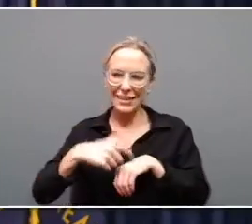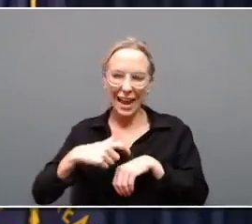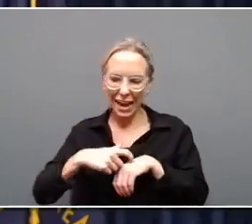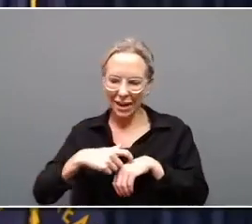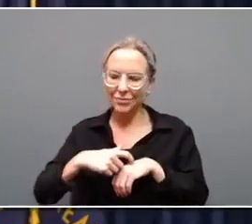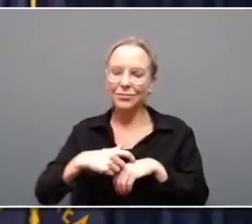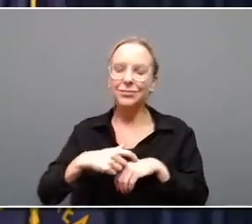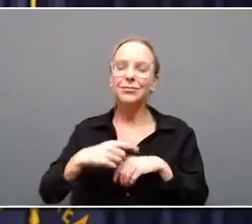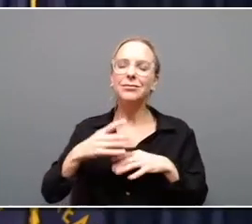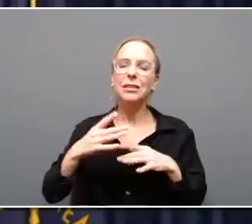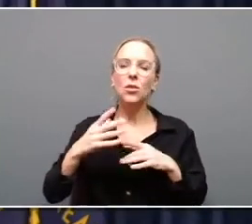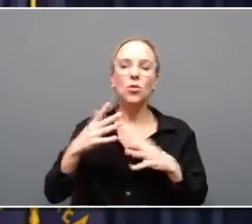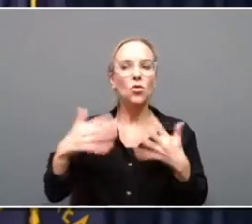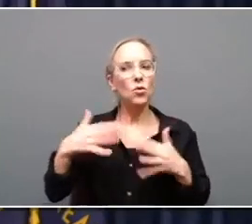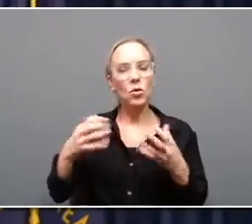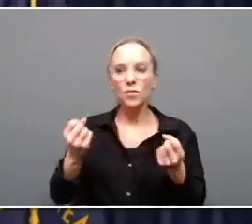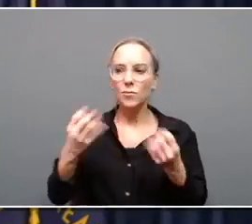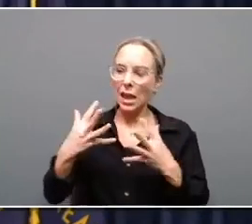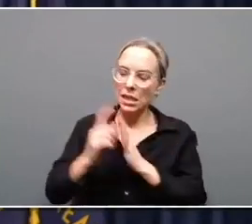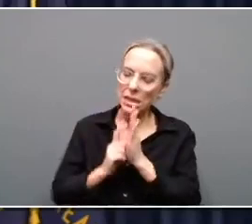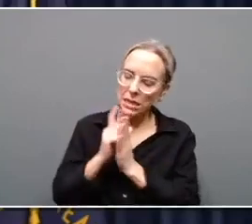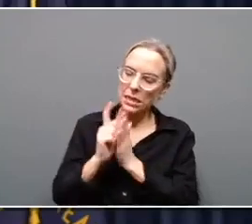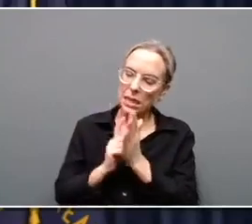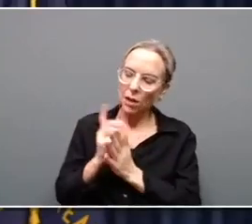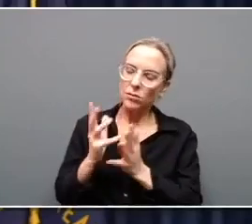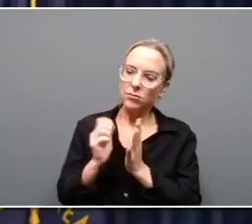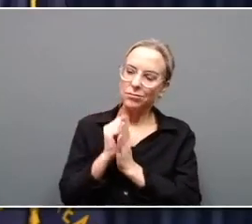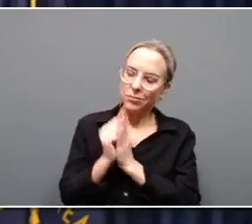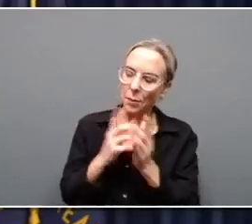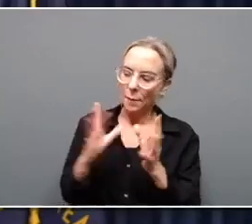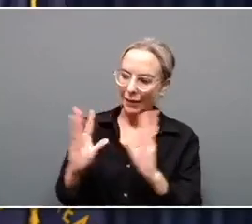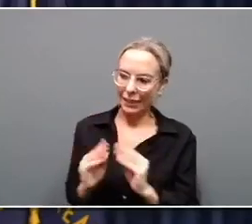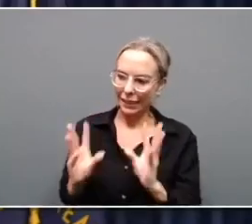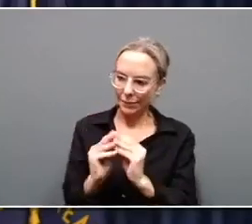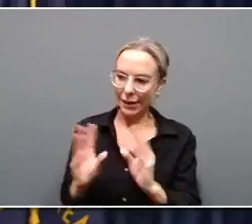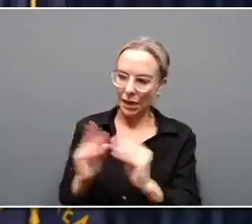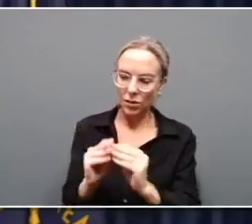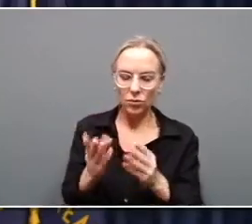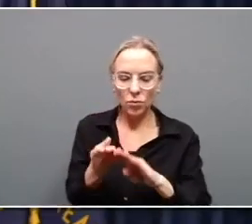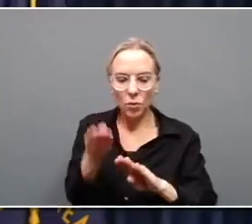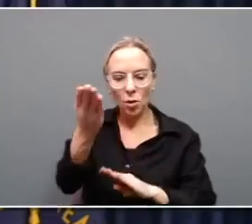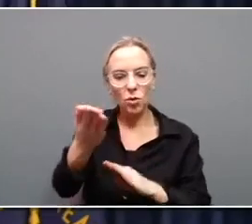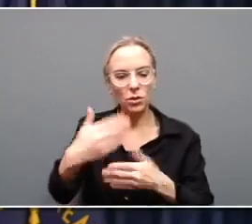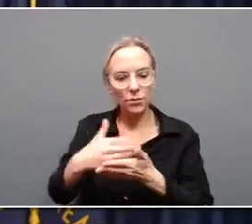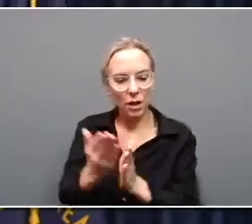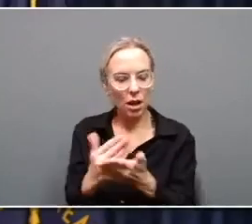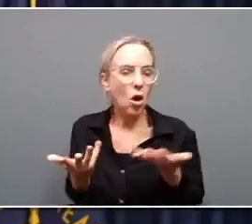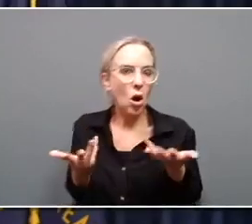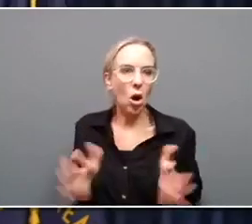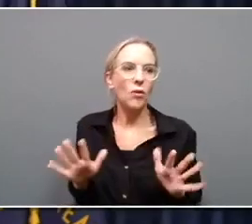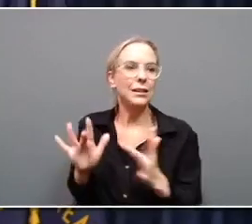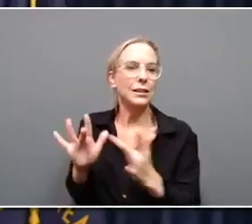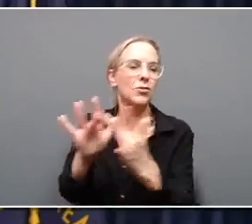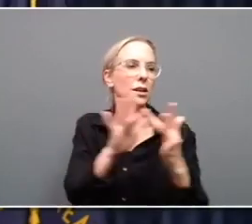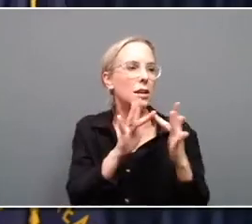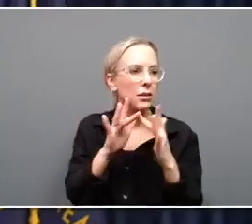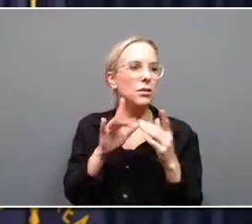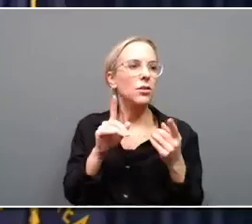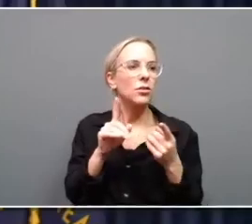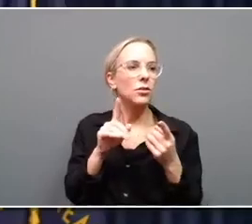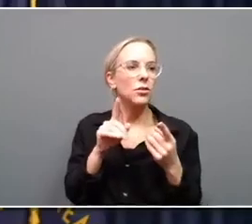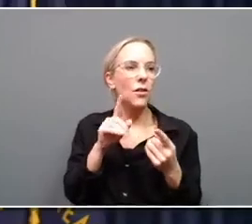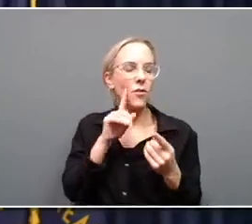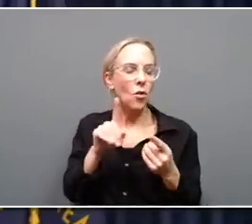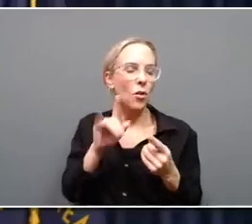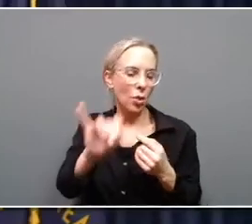hour-plus meetings, going through every single part of our proposed budget. We're already reaching out for those times. And remember,